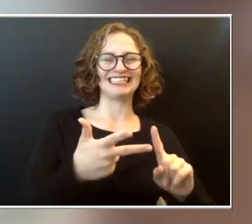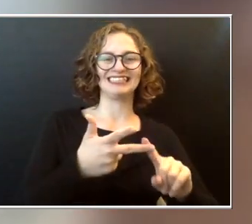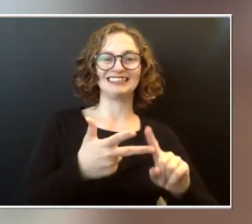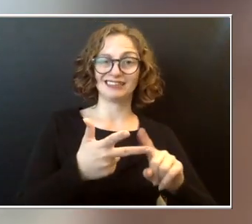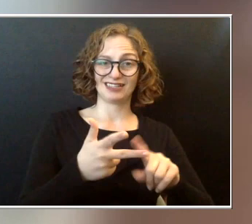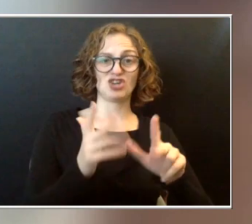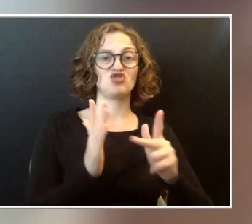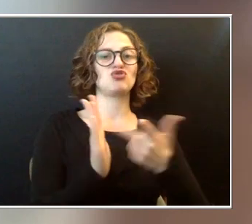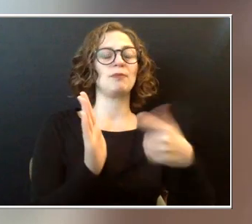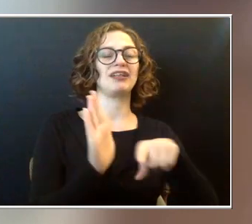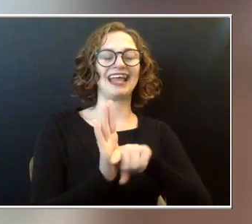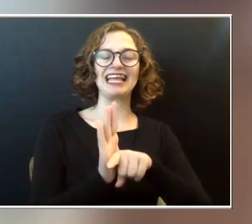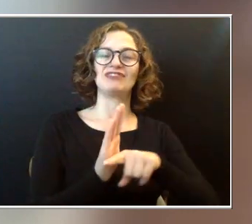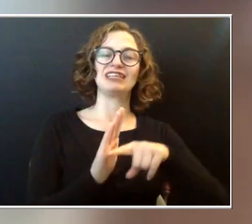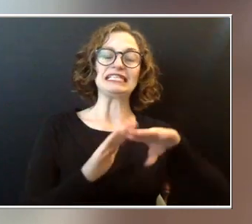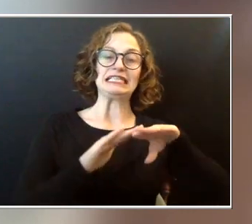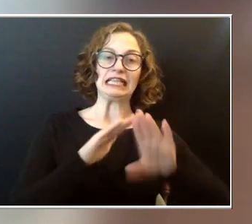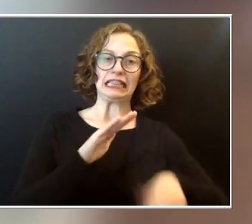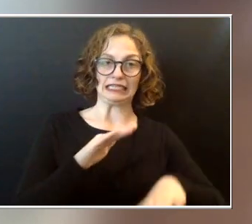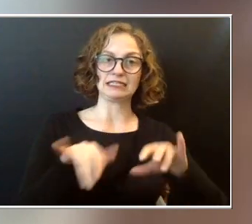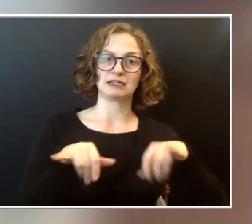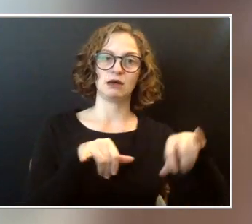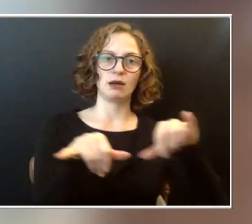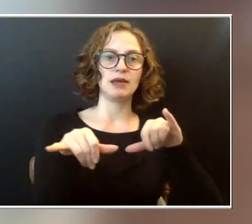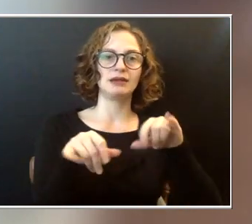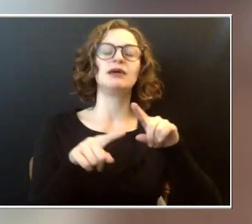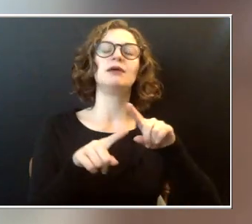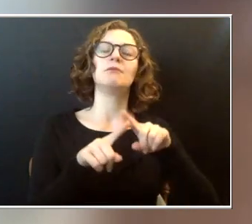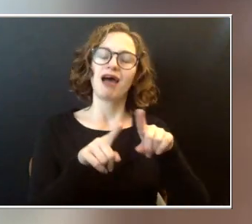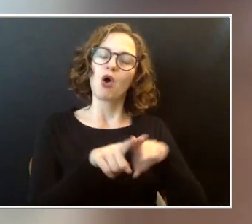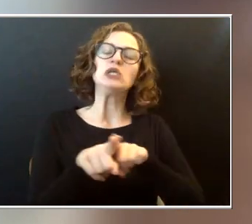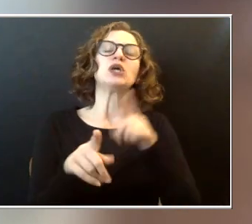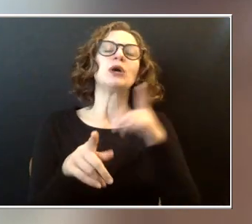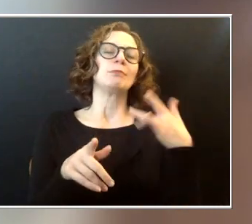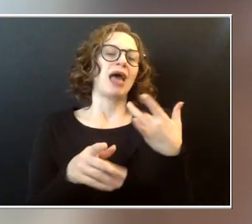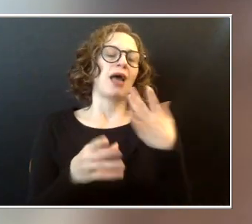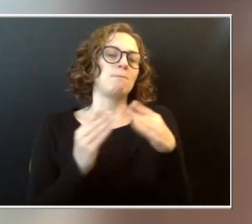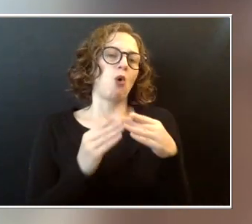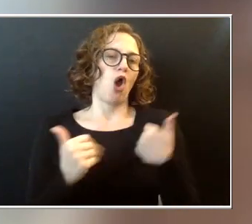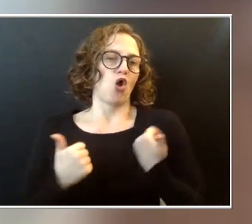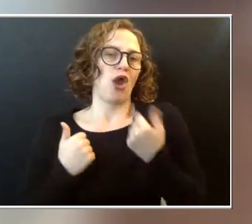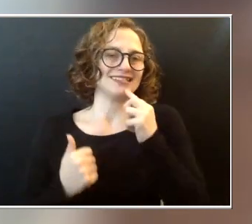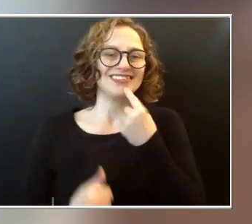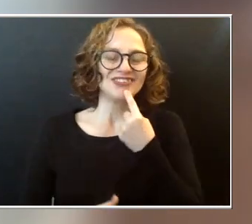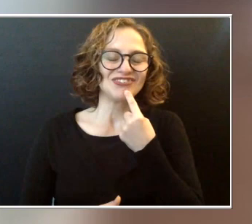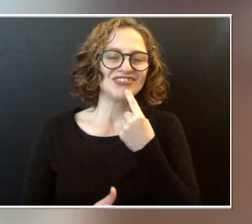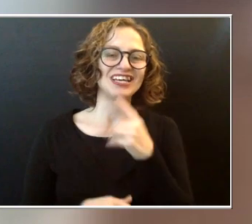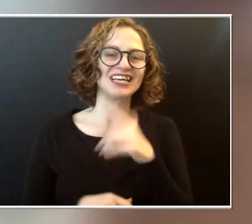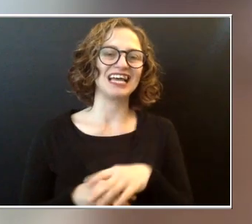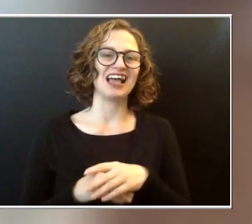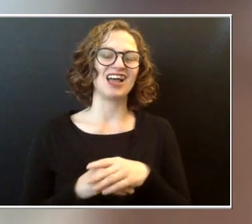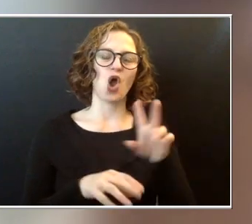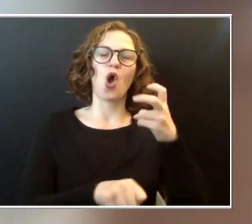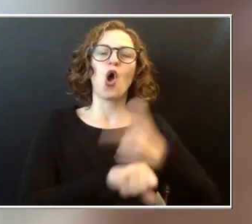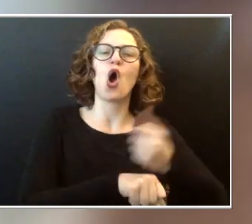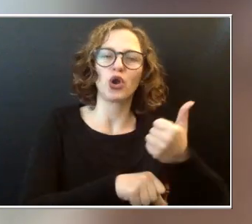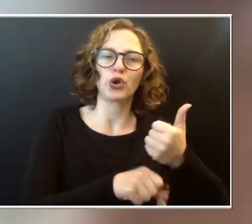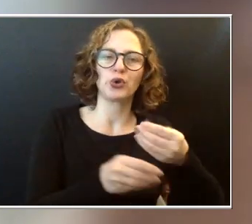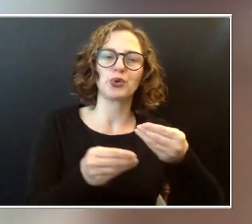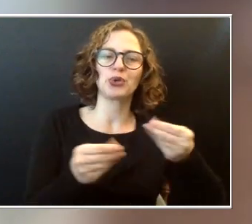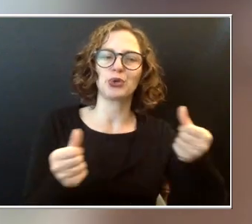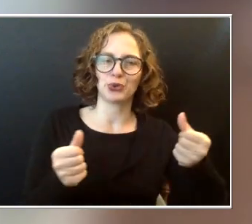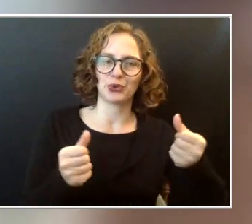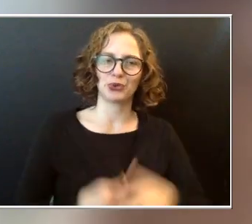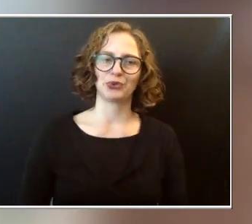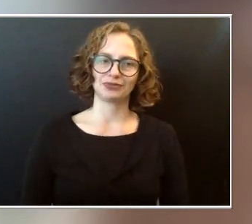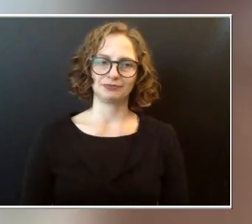as Silvia mentioned, it tends to be more aggressive and a little bit less curable than the other two subtypes. And it's kind